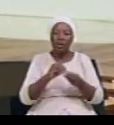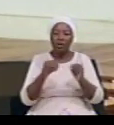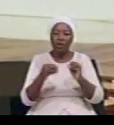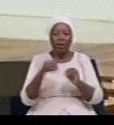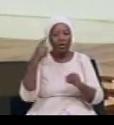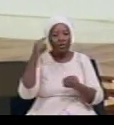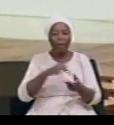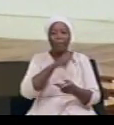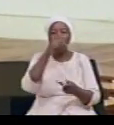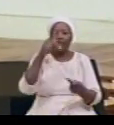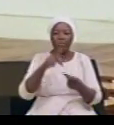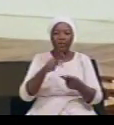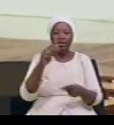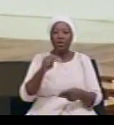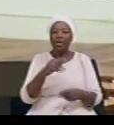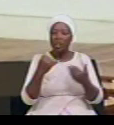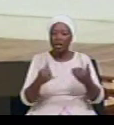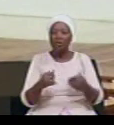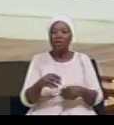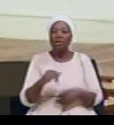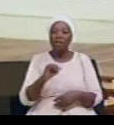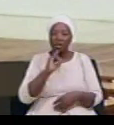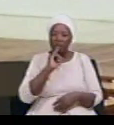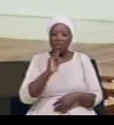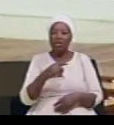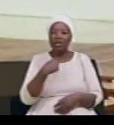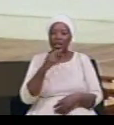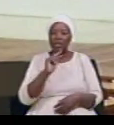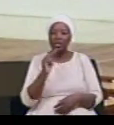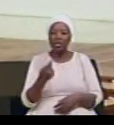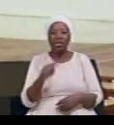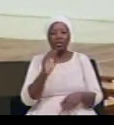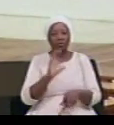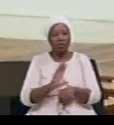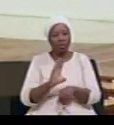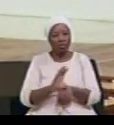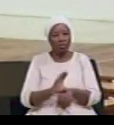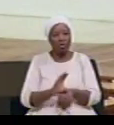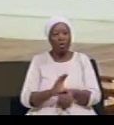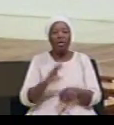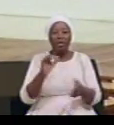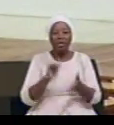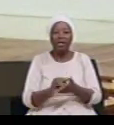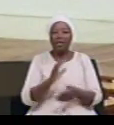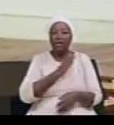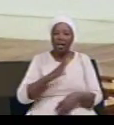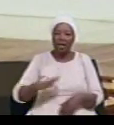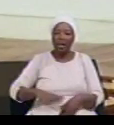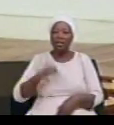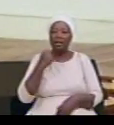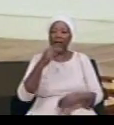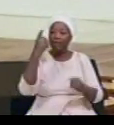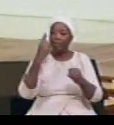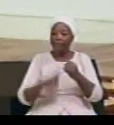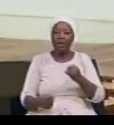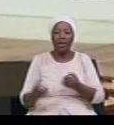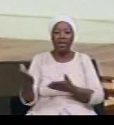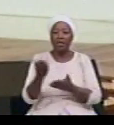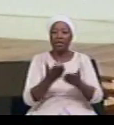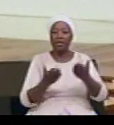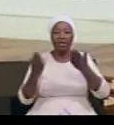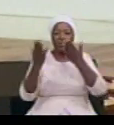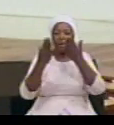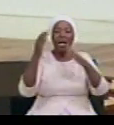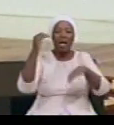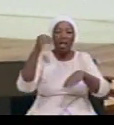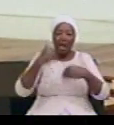he's telling the church, Christ, the final sacrifice, has been offered for